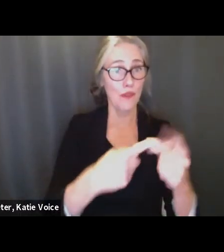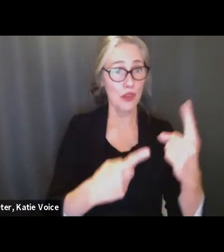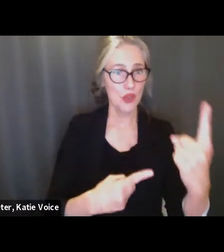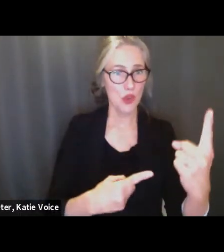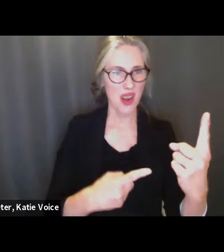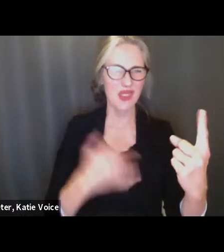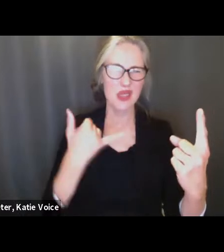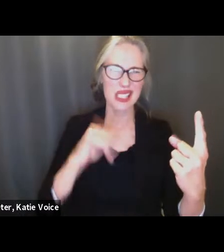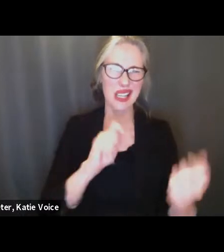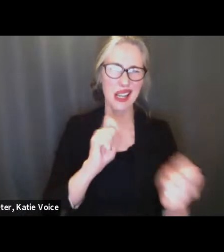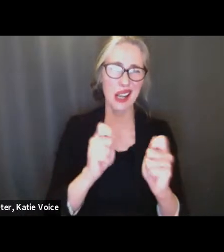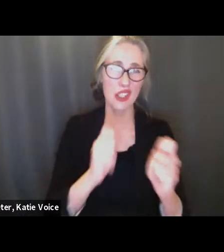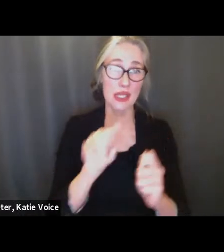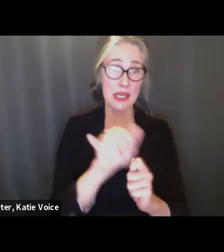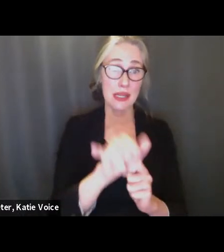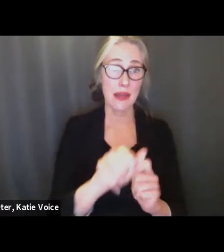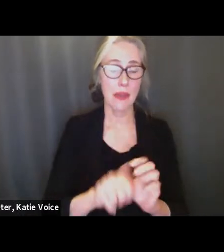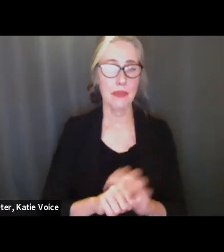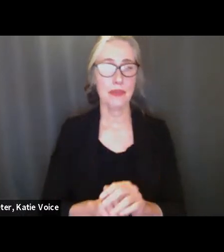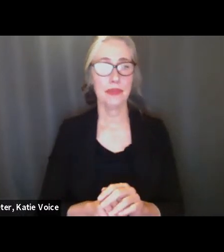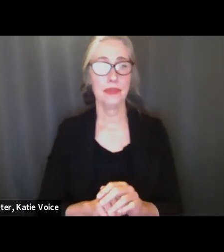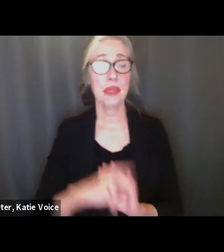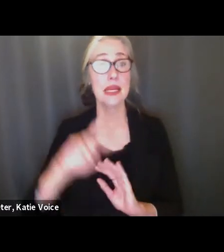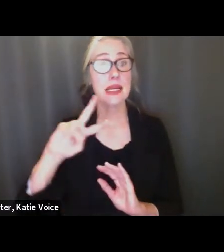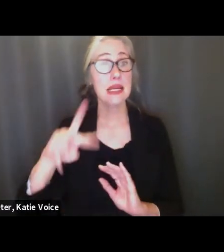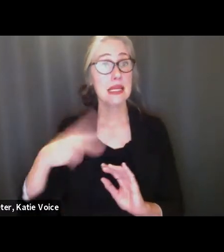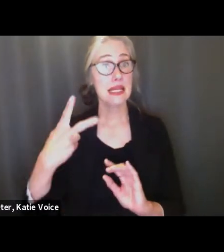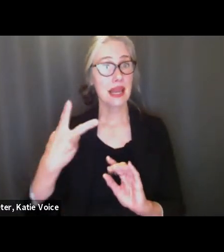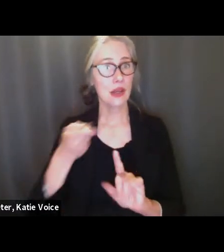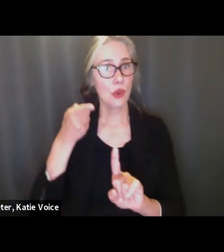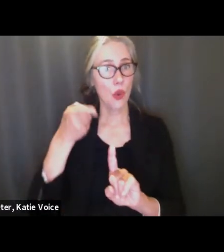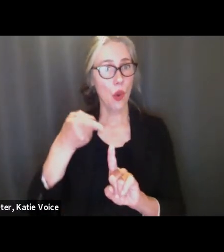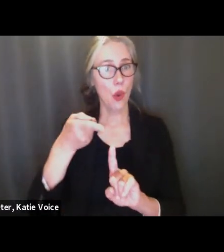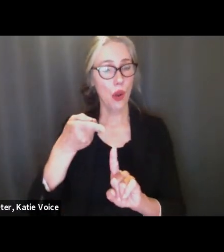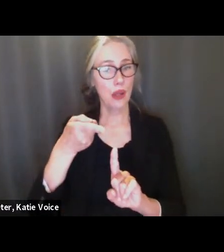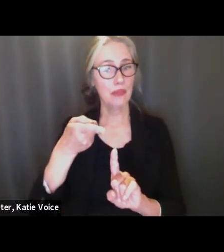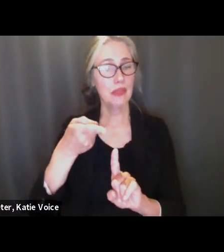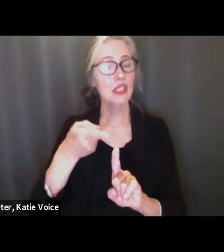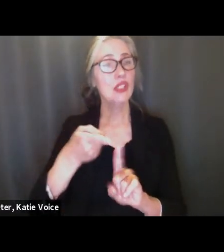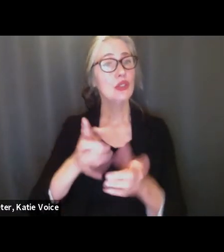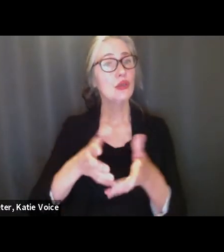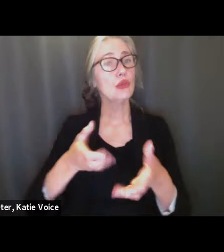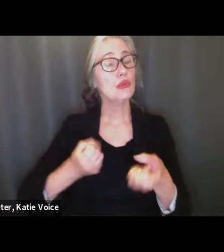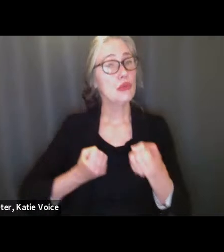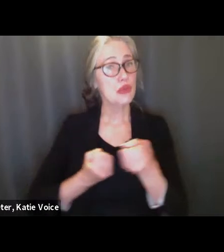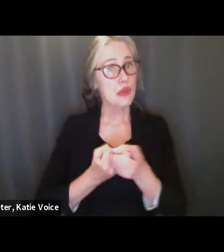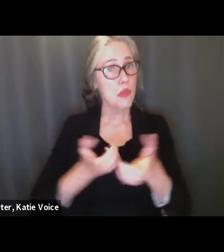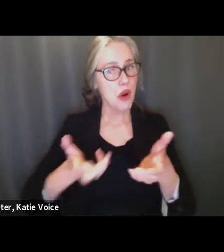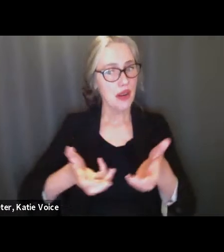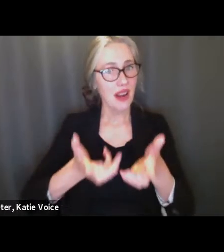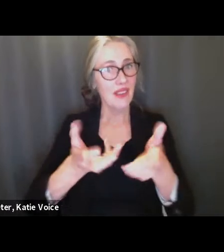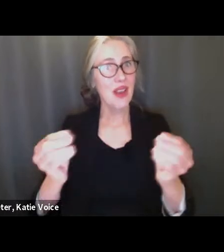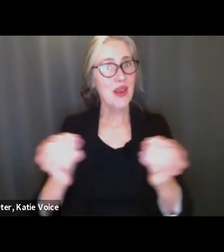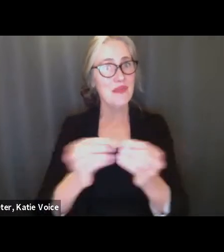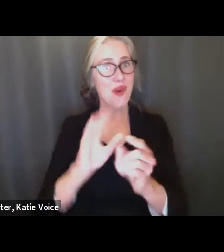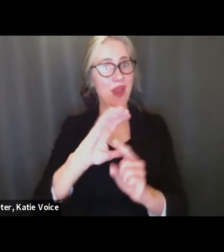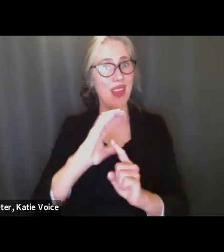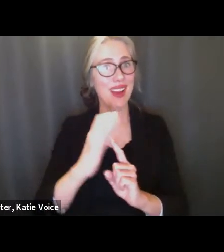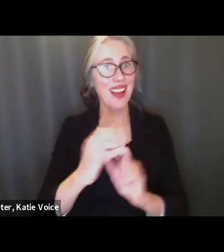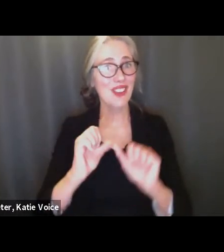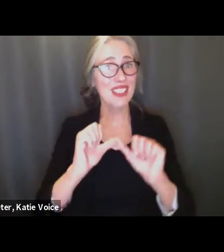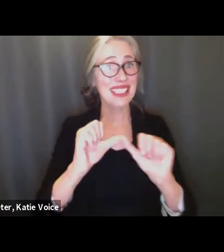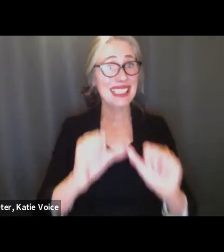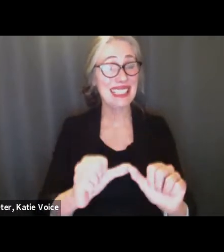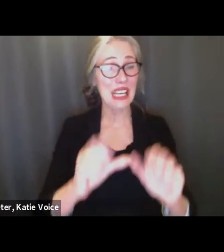The second one is to create and cultivate culturally sustaining school communities by